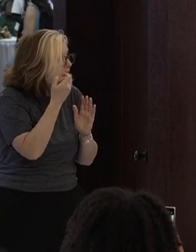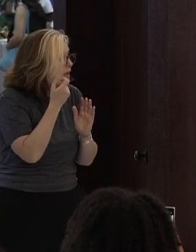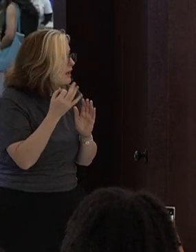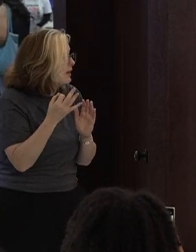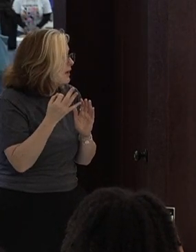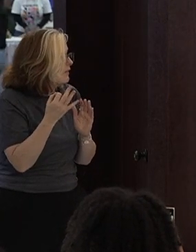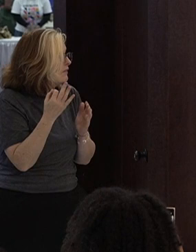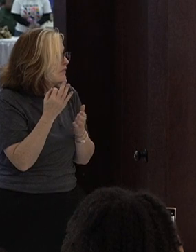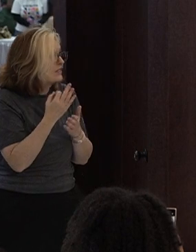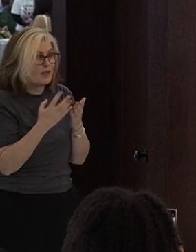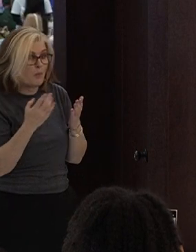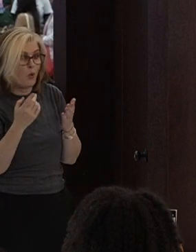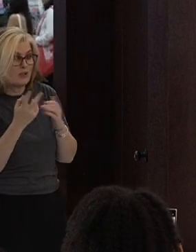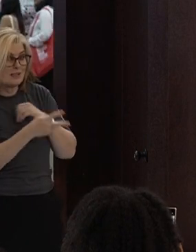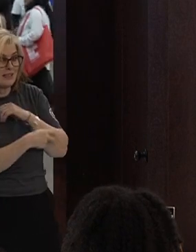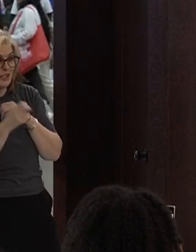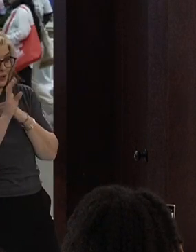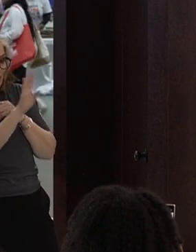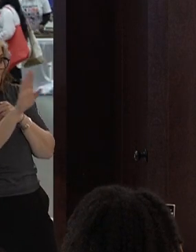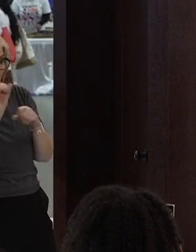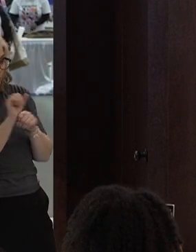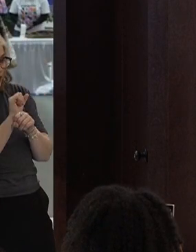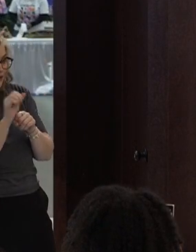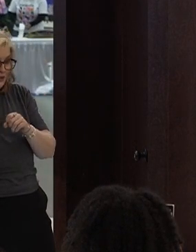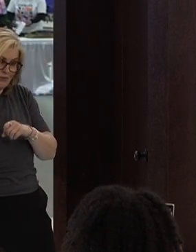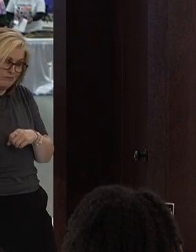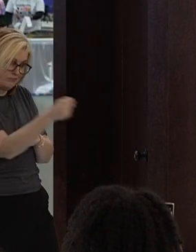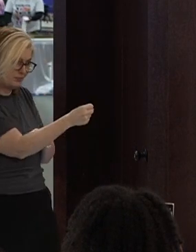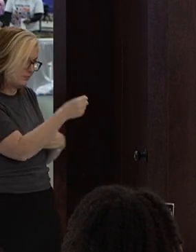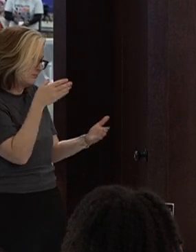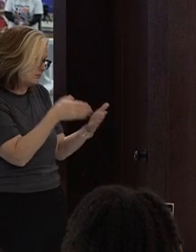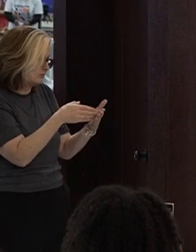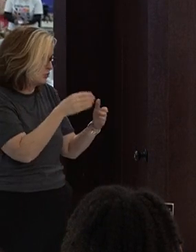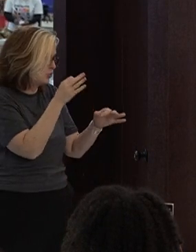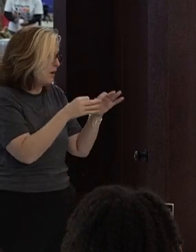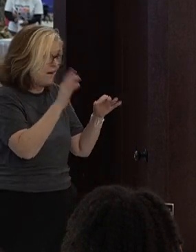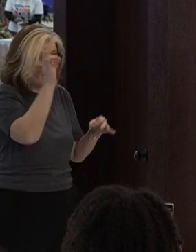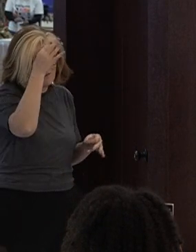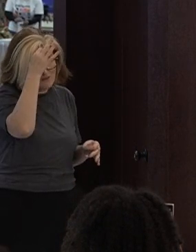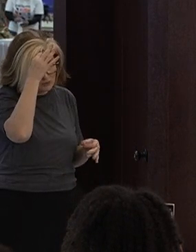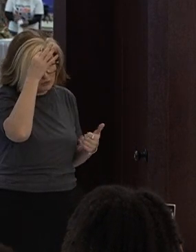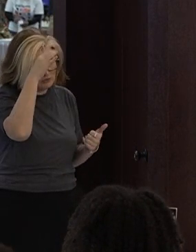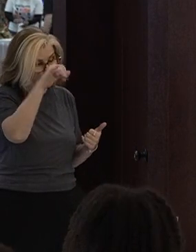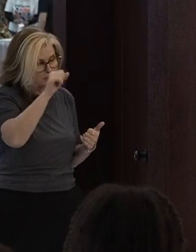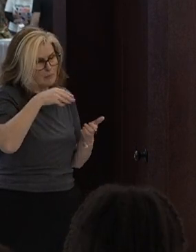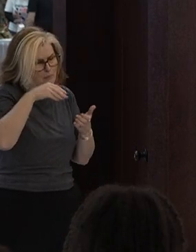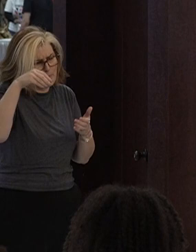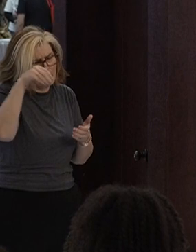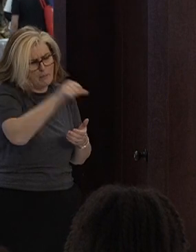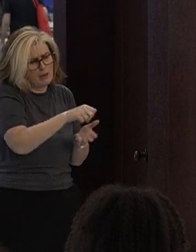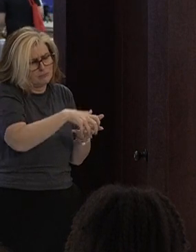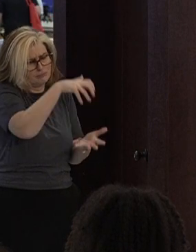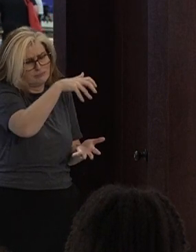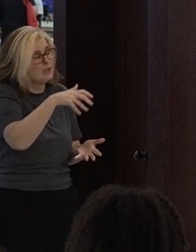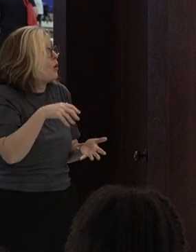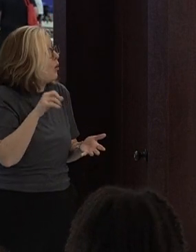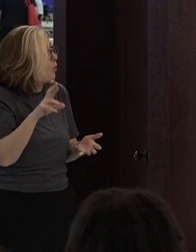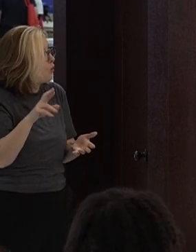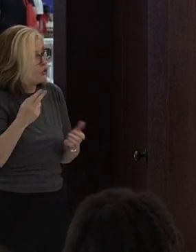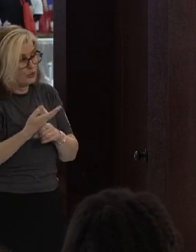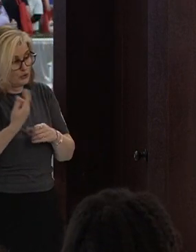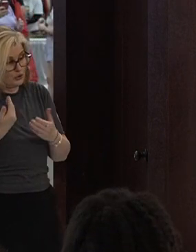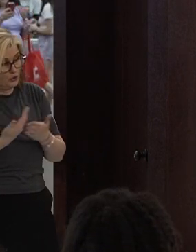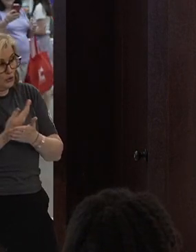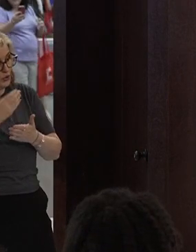steals your work, you can take them to court, right? Federal court, pay thousands of dollars, or use our